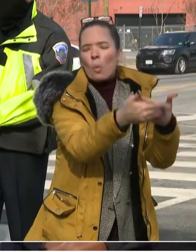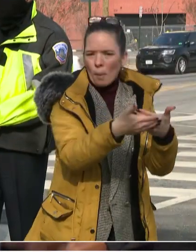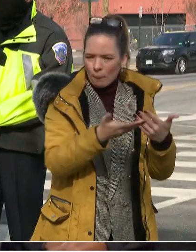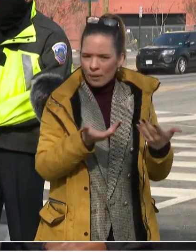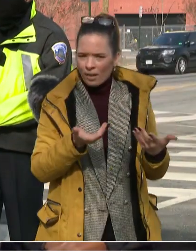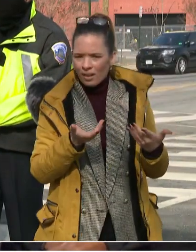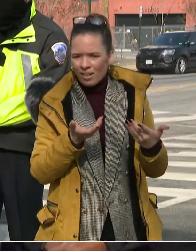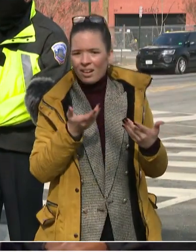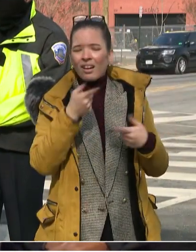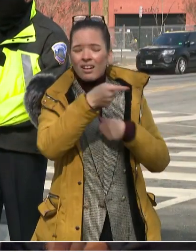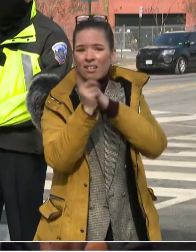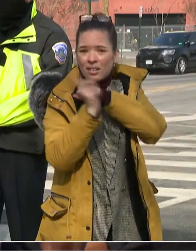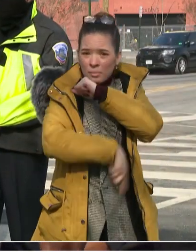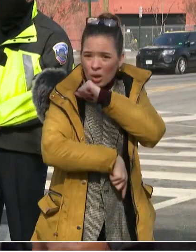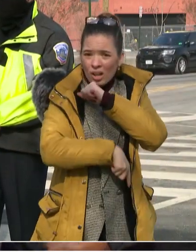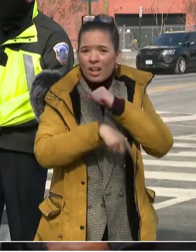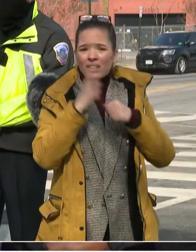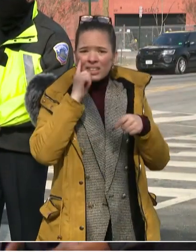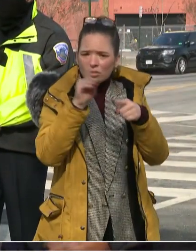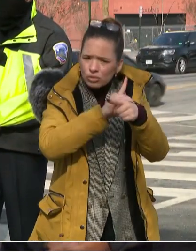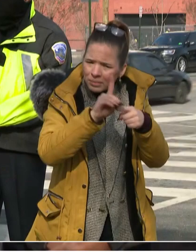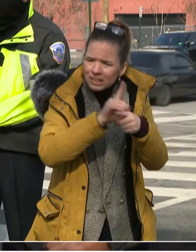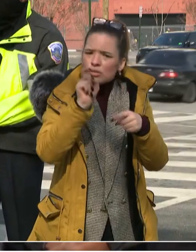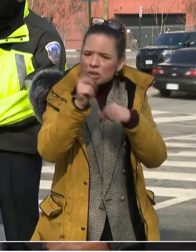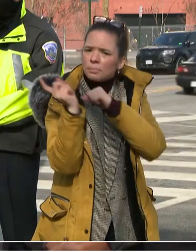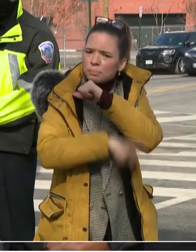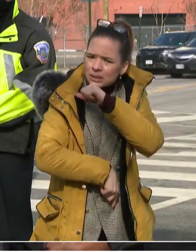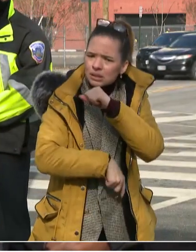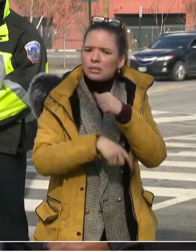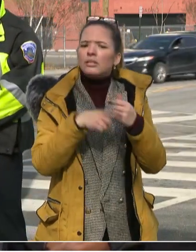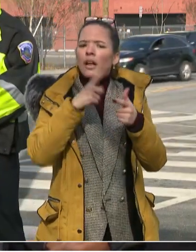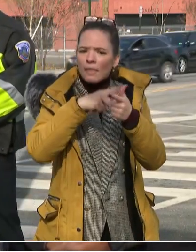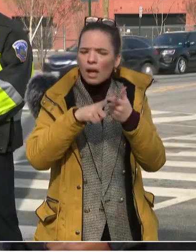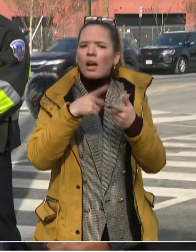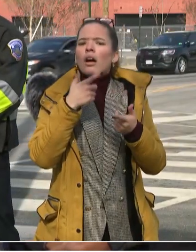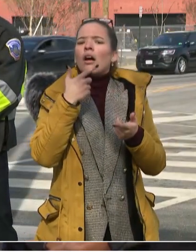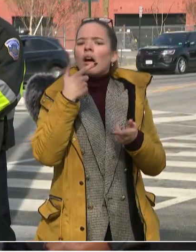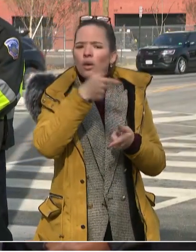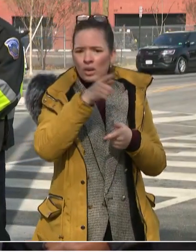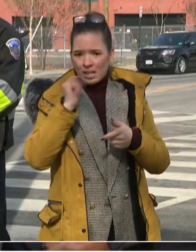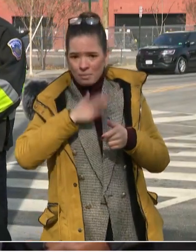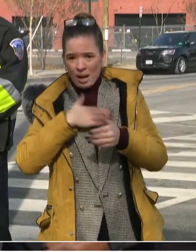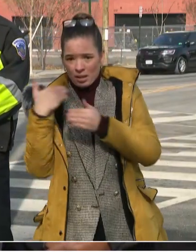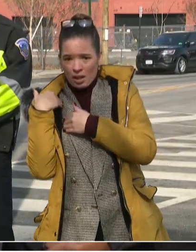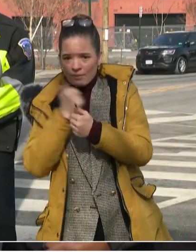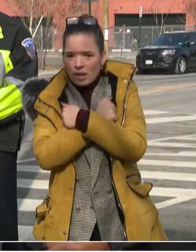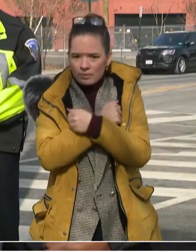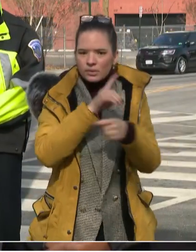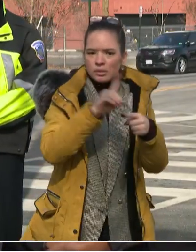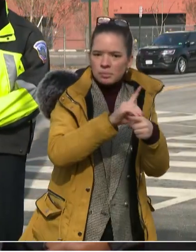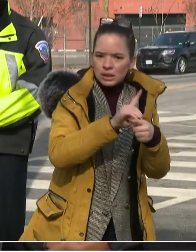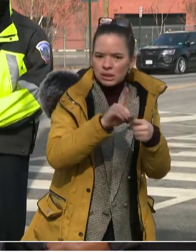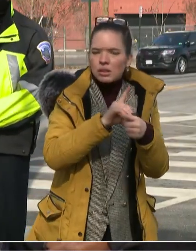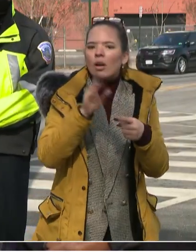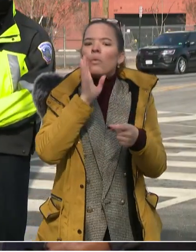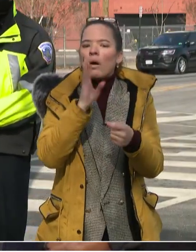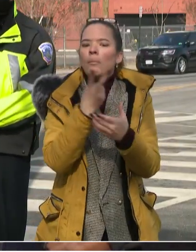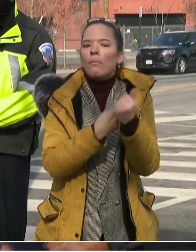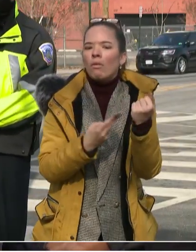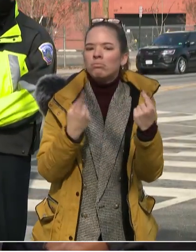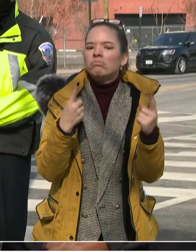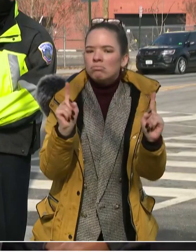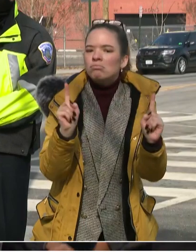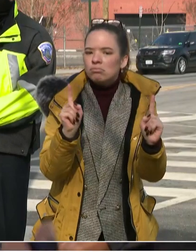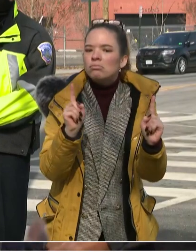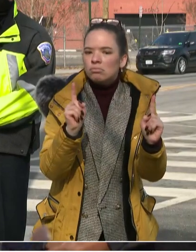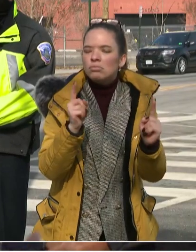for a while, but there's accountability that comes along with the love that I give them as a father. We have to challenge